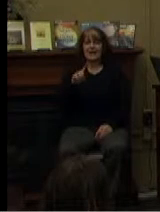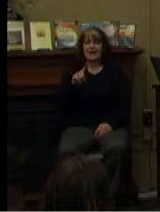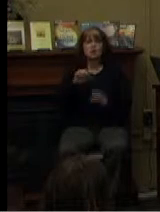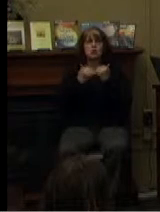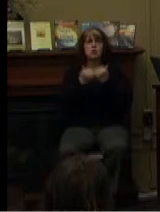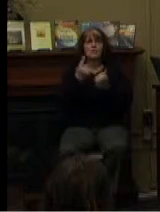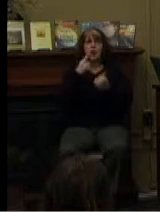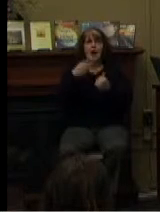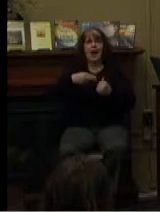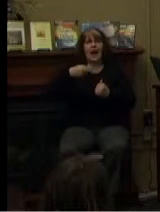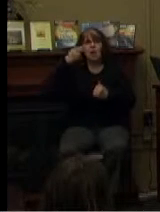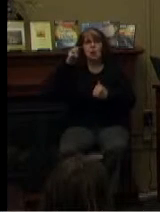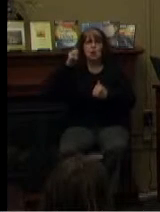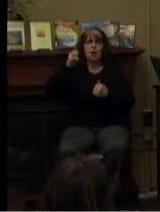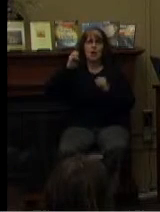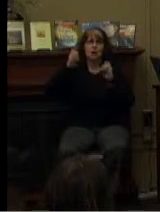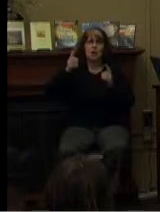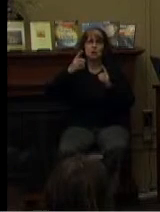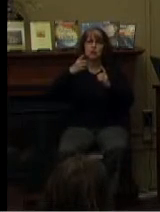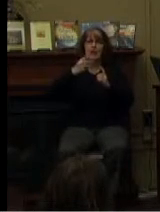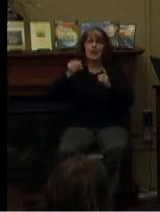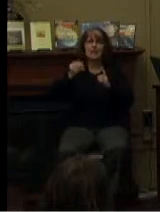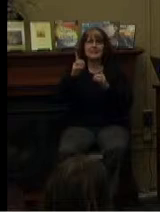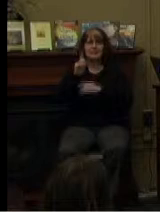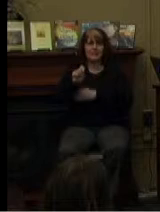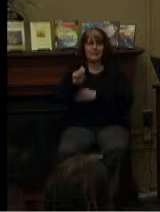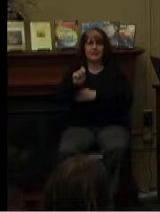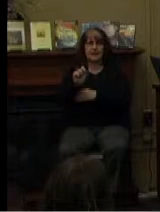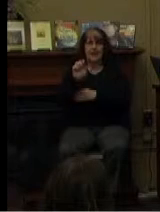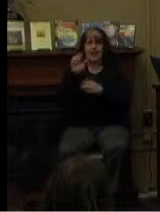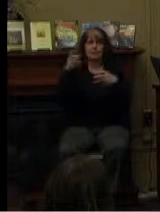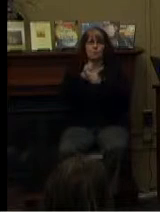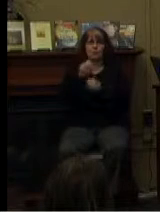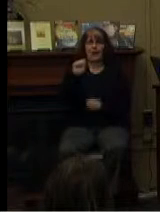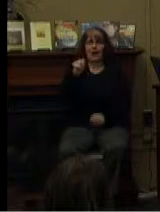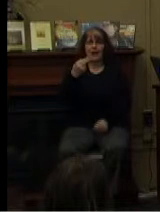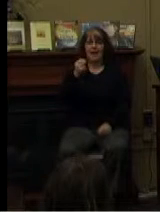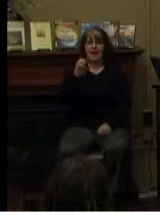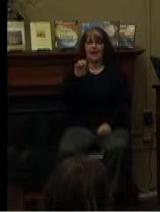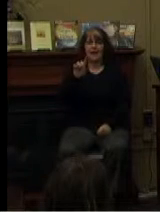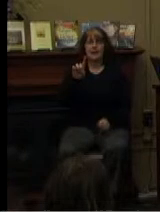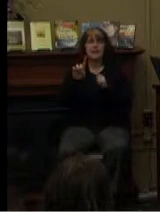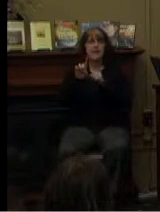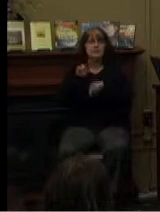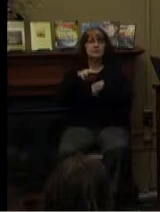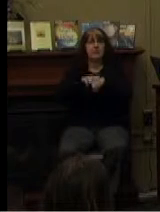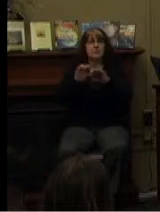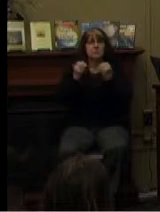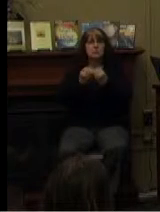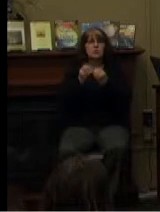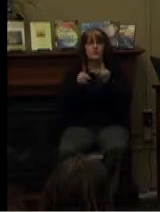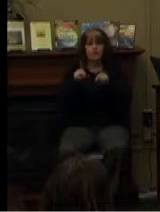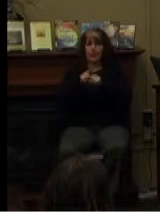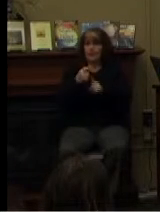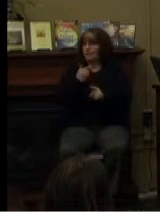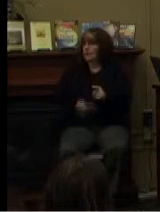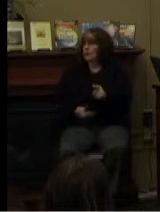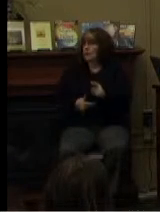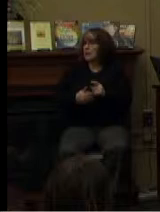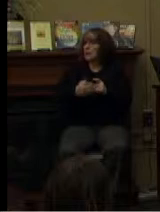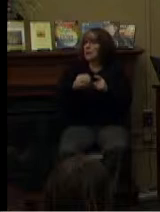Disability. And we have, this is a national organization with individuals just like me who do this, not